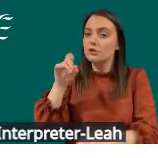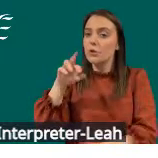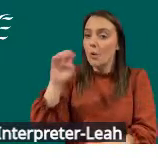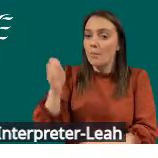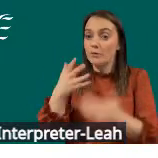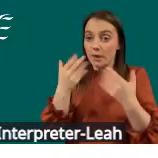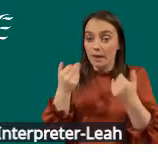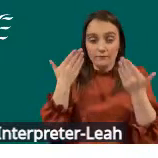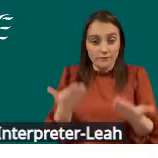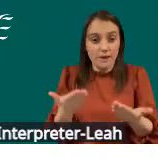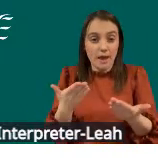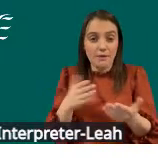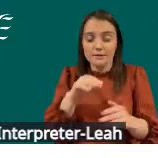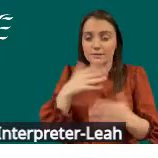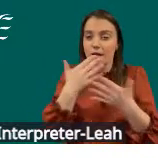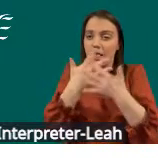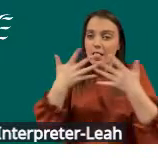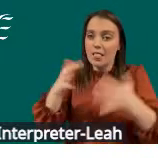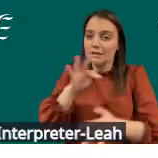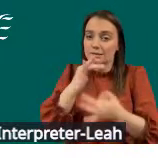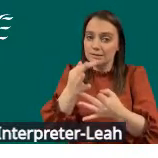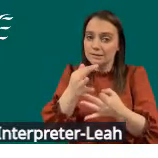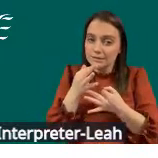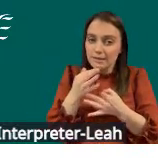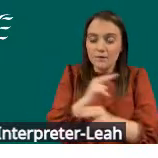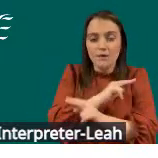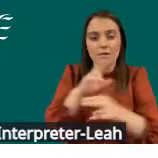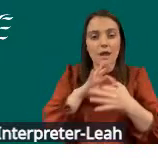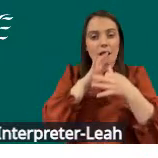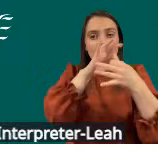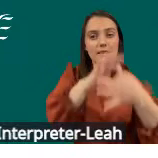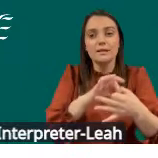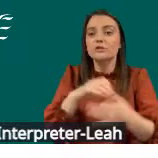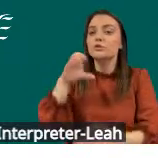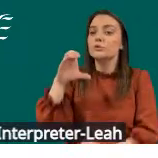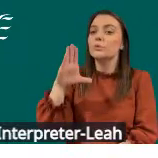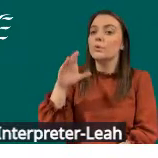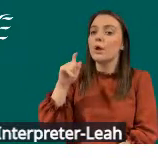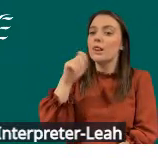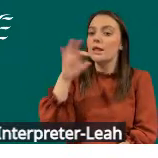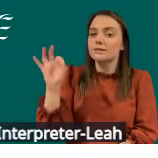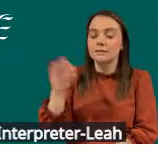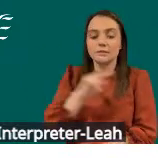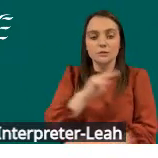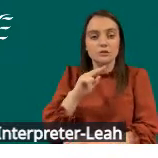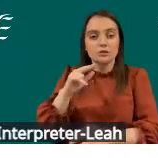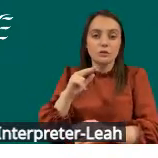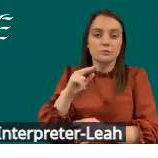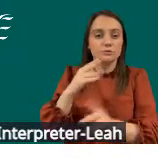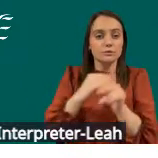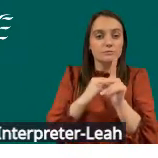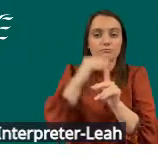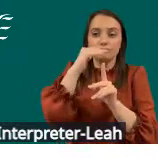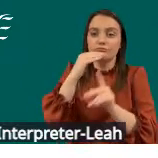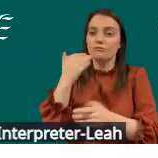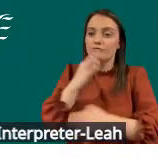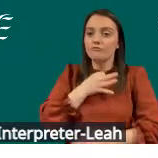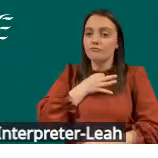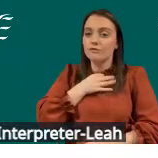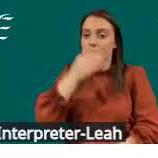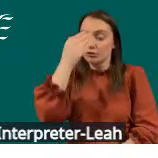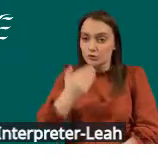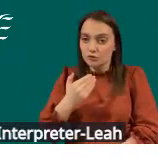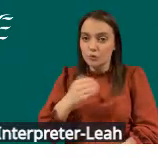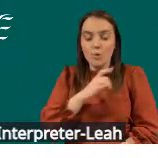We can deliver them through the skin. They're not associated with clotting. They don't increase the risk of heart attack and stroke, and they're much more accessible